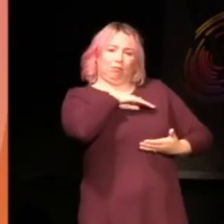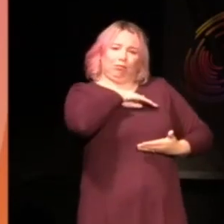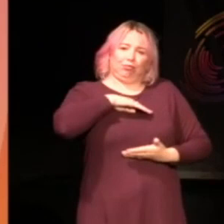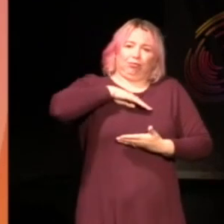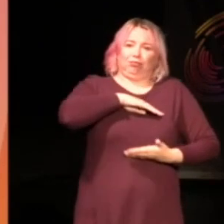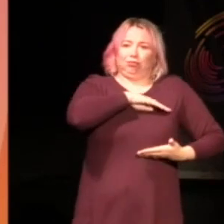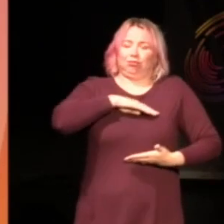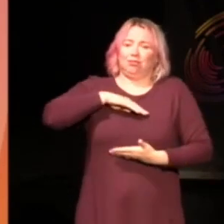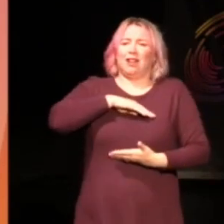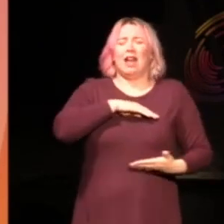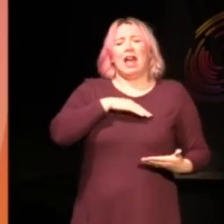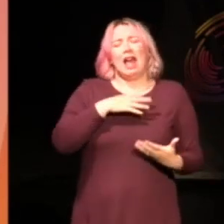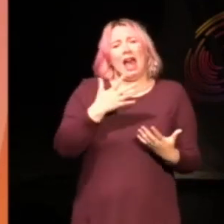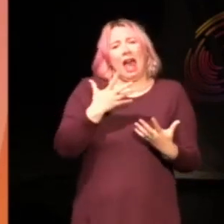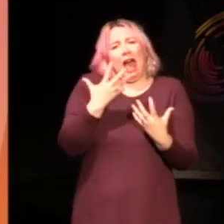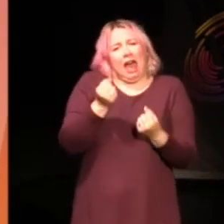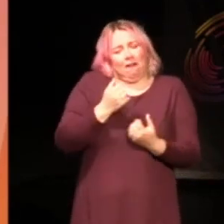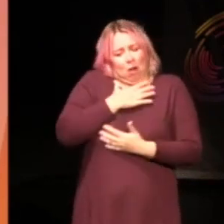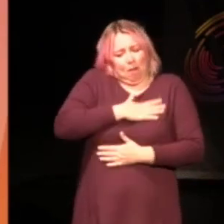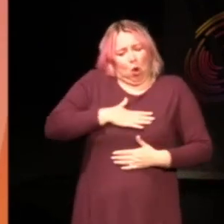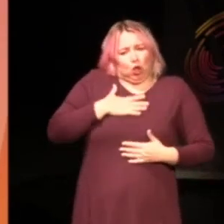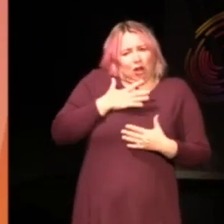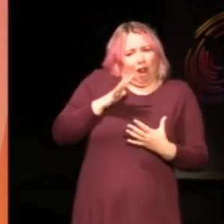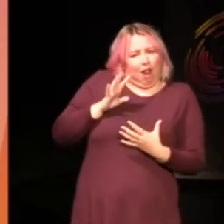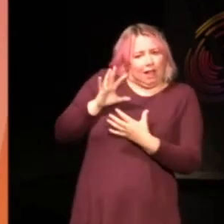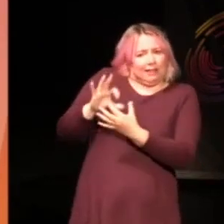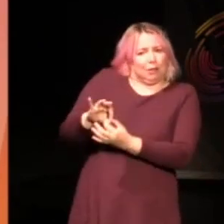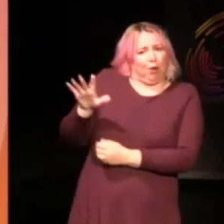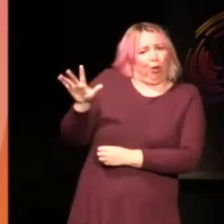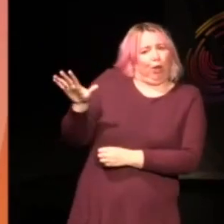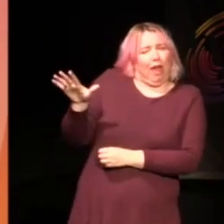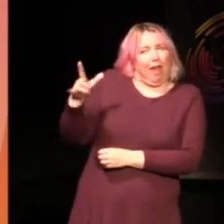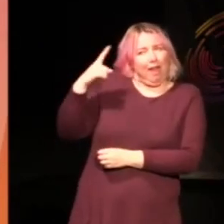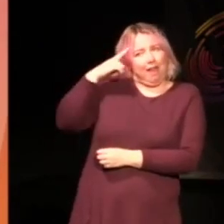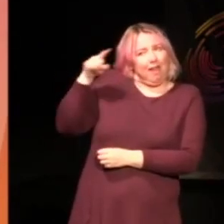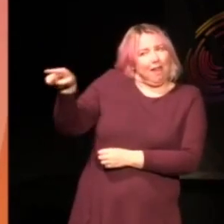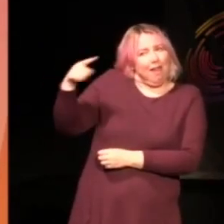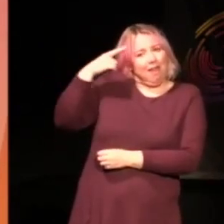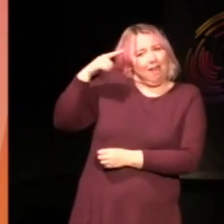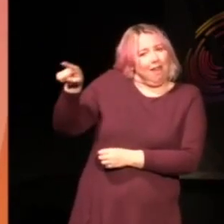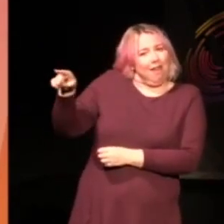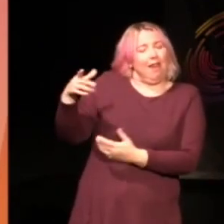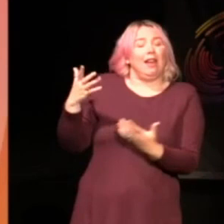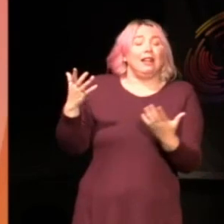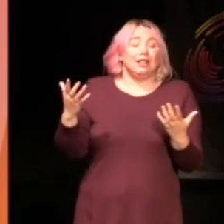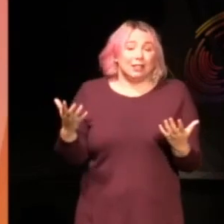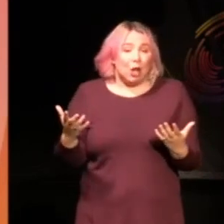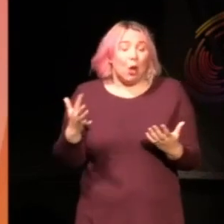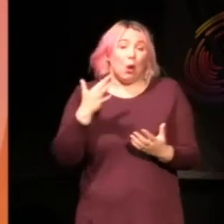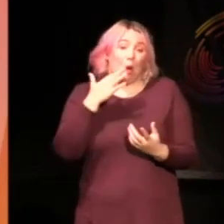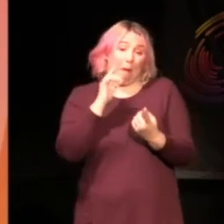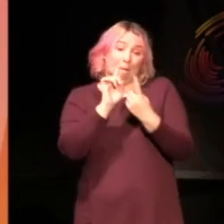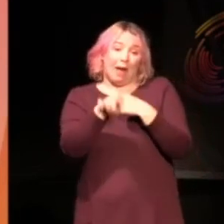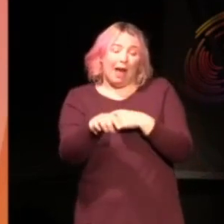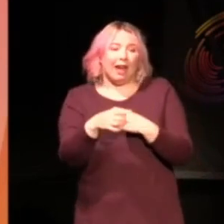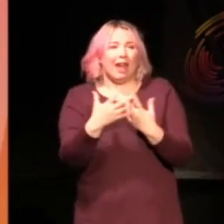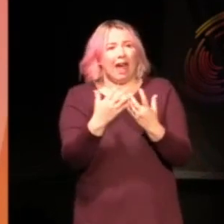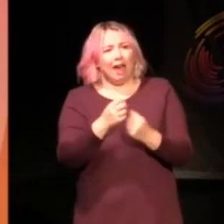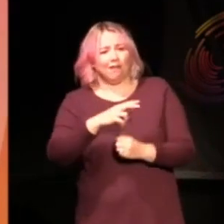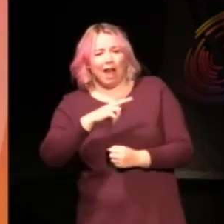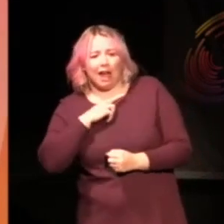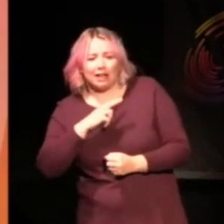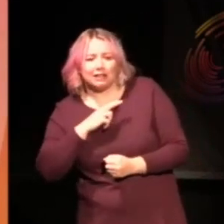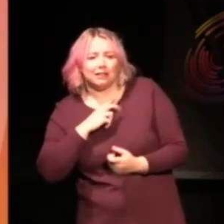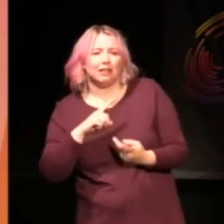very emotional attachment. It's a very complex thing. But I think, coming back to what you said, with our accents, with